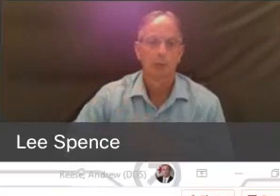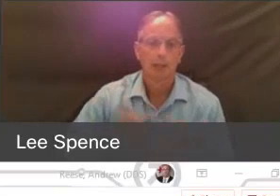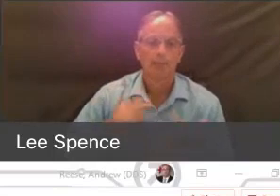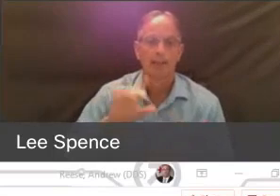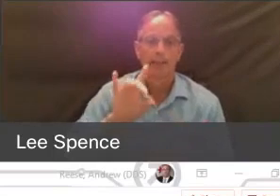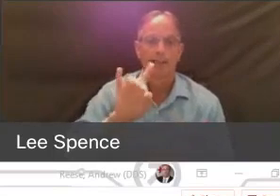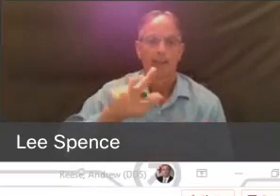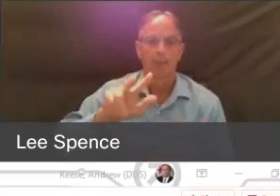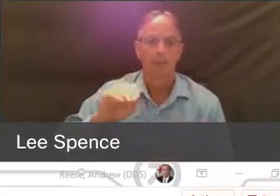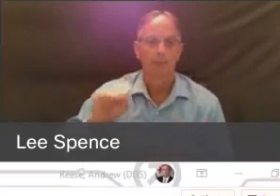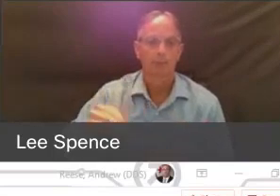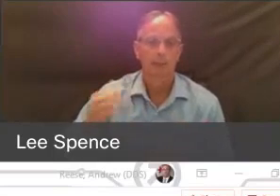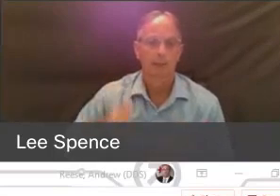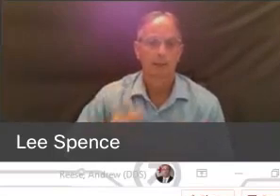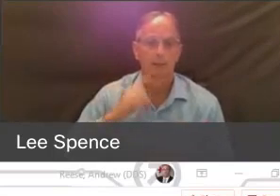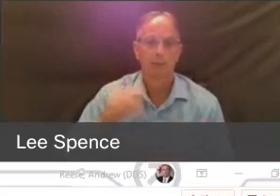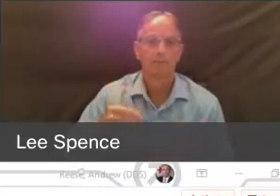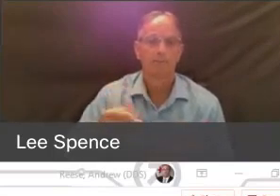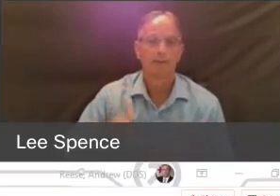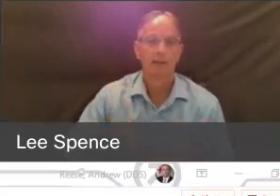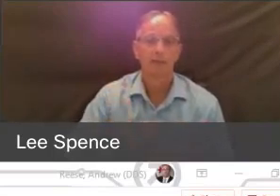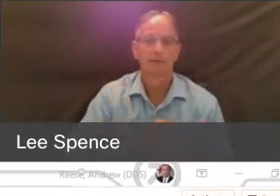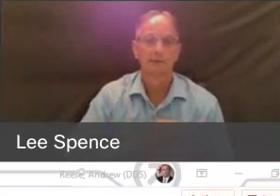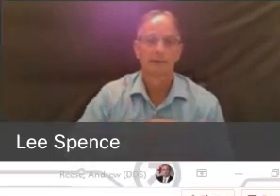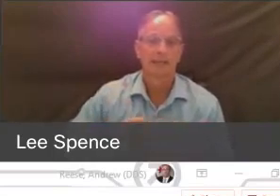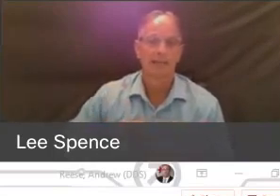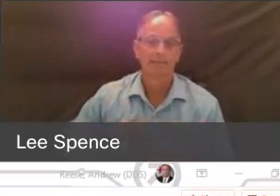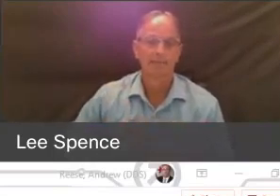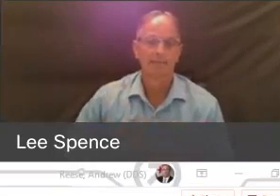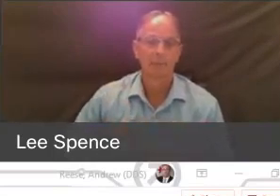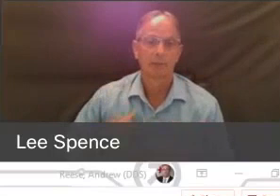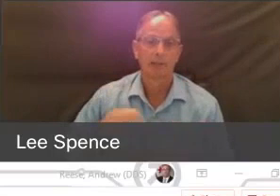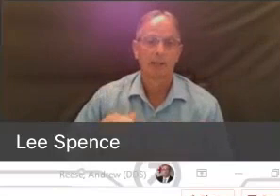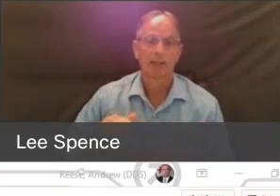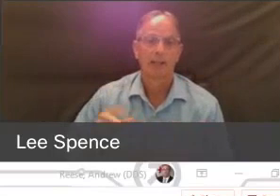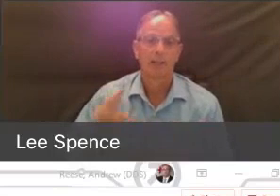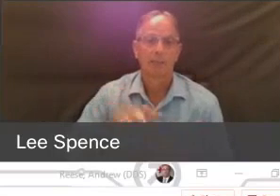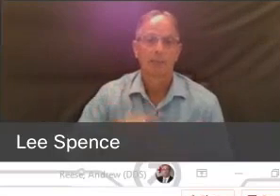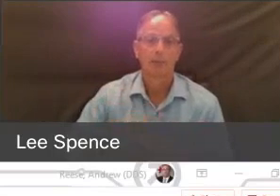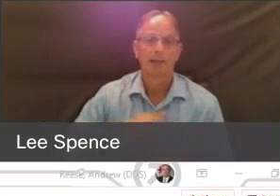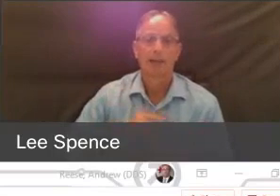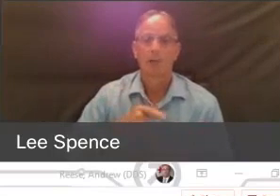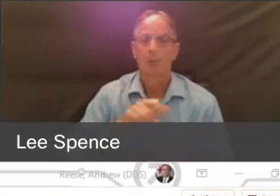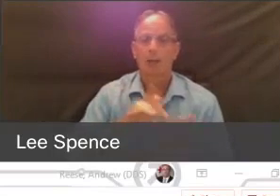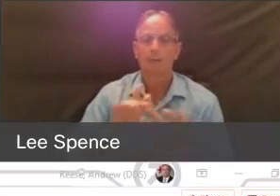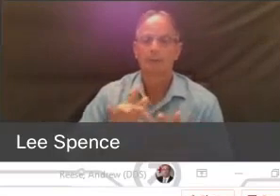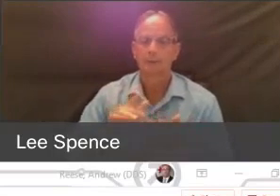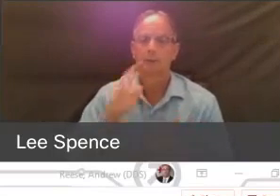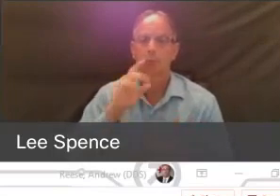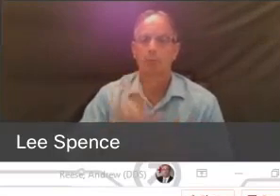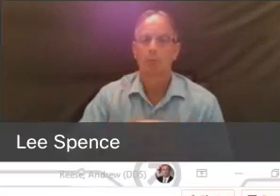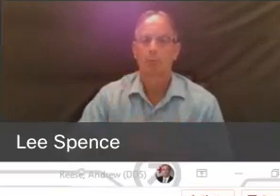83%. Among provider staff, we haven't yet posted it on our website. We will be doing that